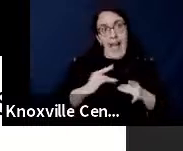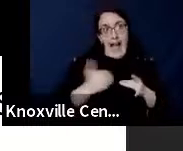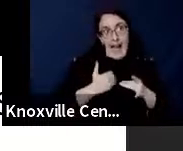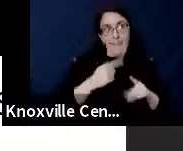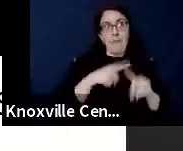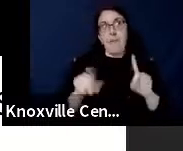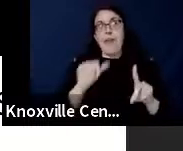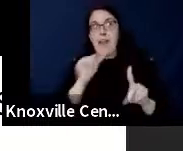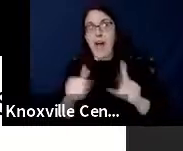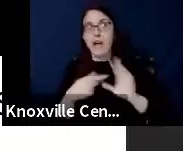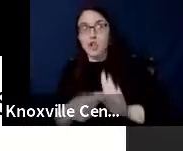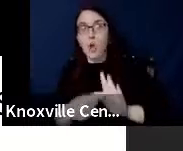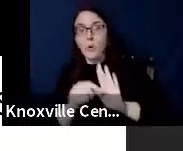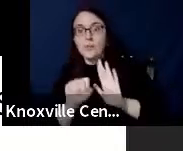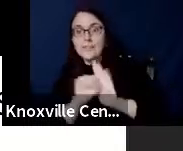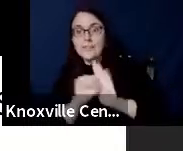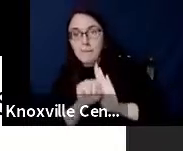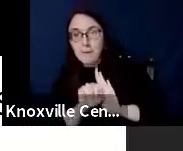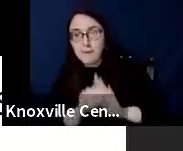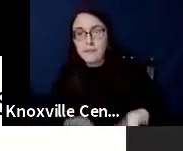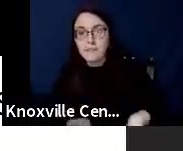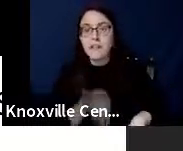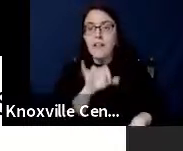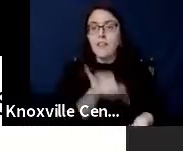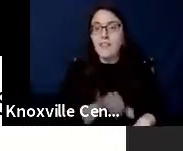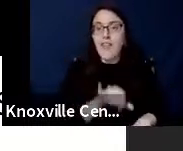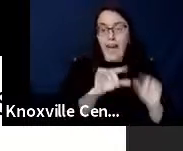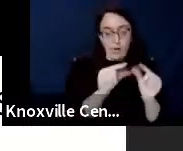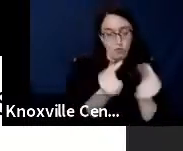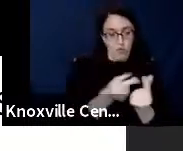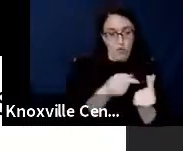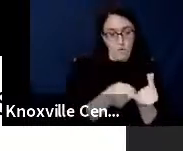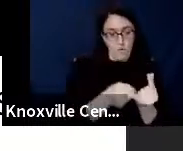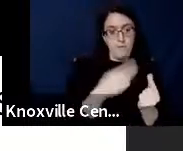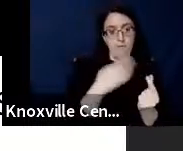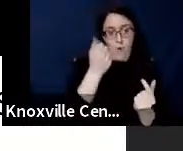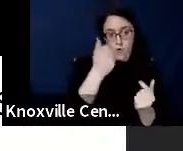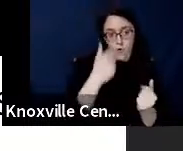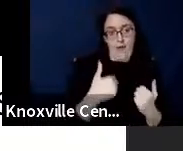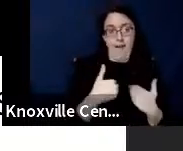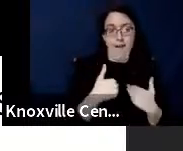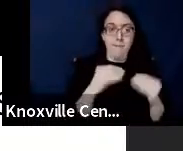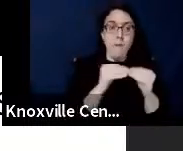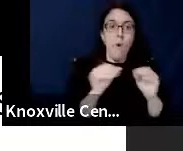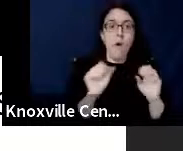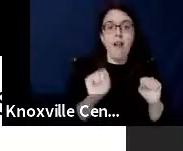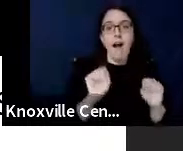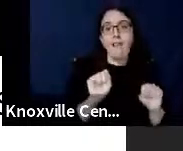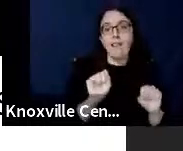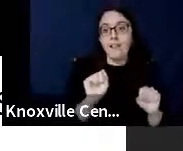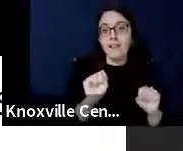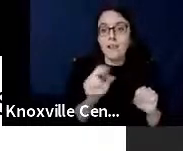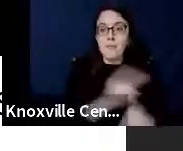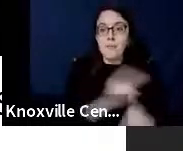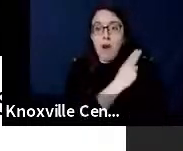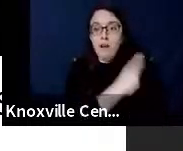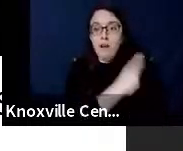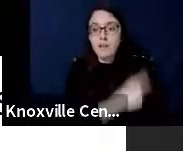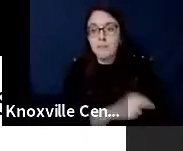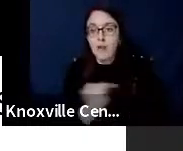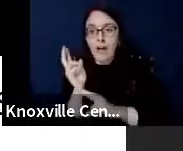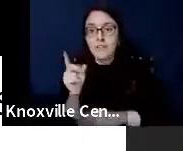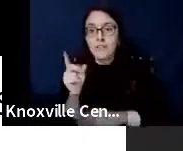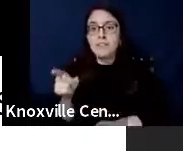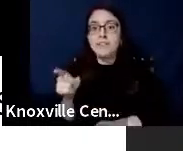other is that group is the group that's most likely to be hospitalized. And so this, the fact that we're seeing that